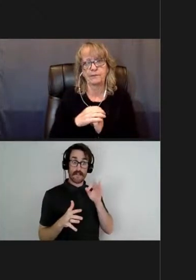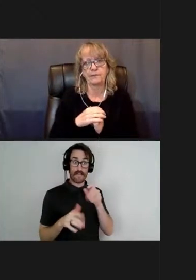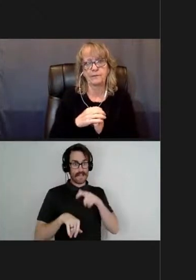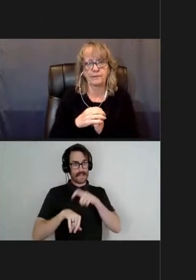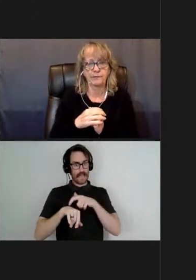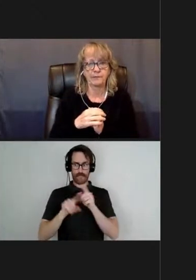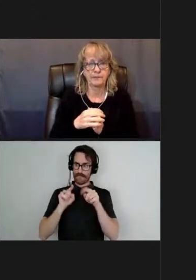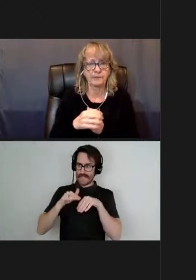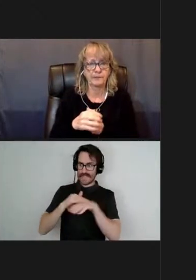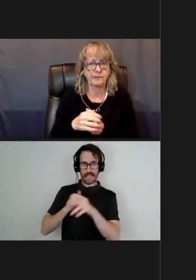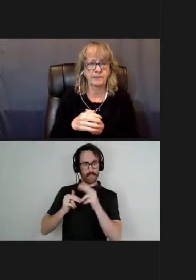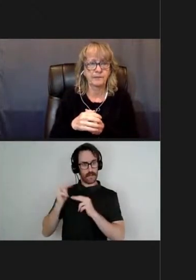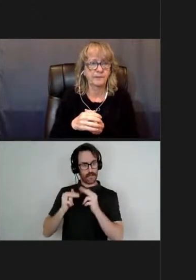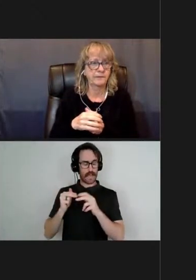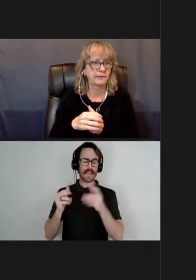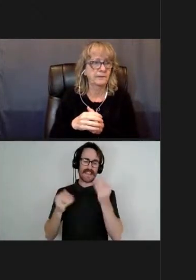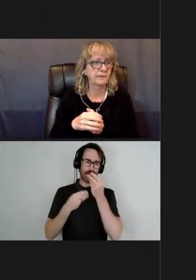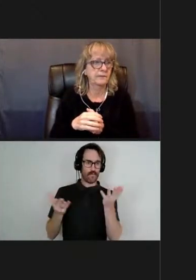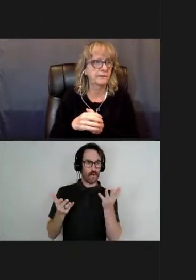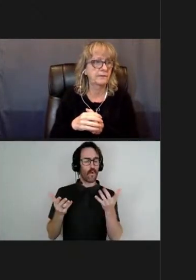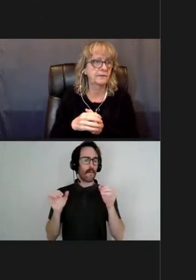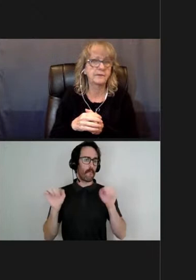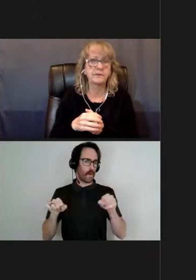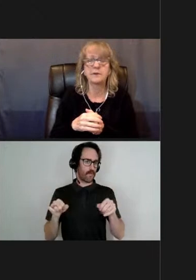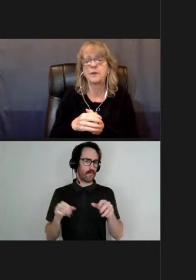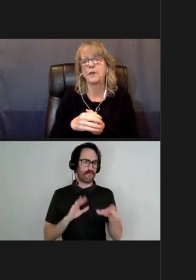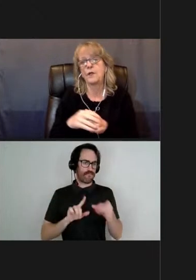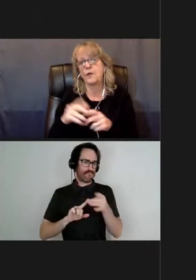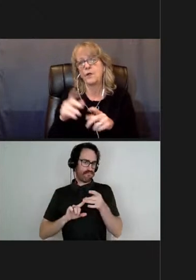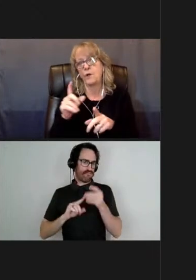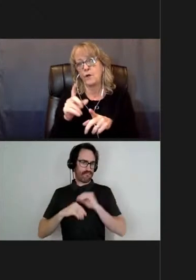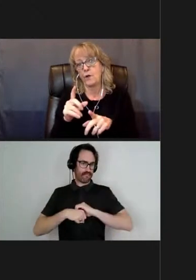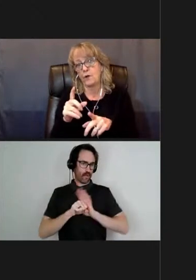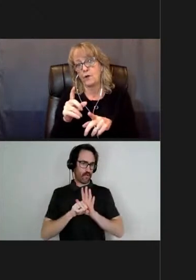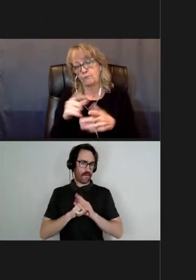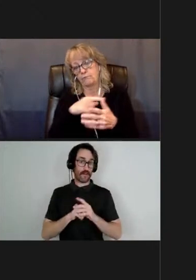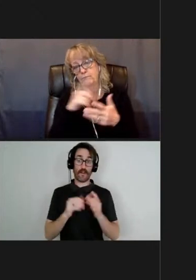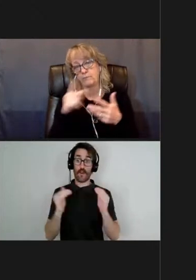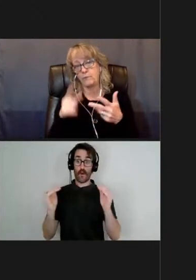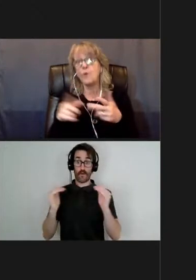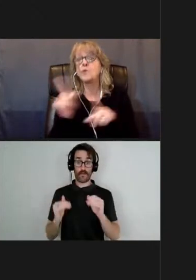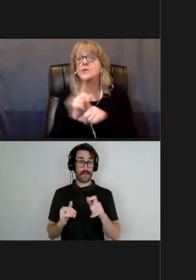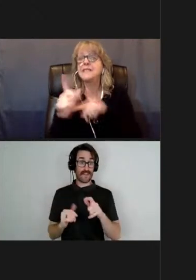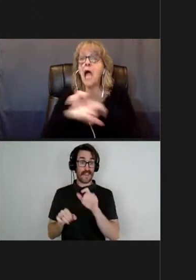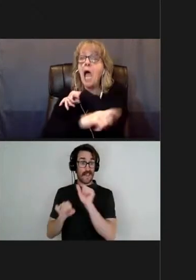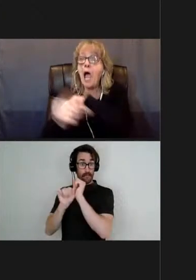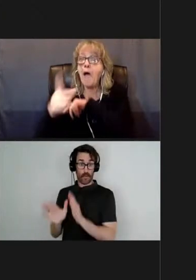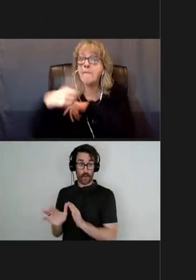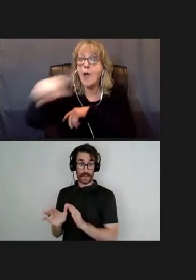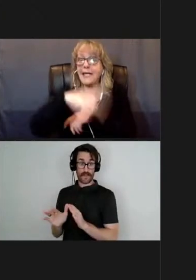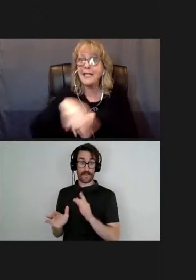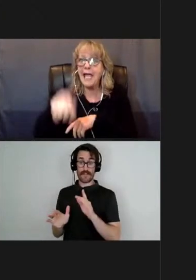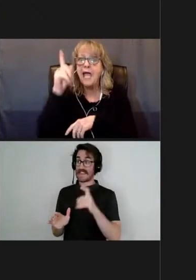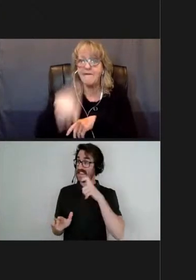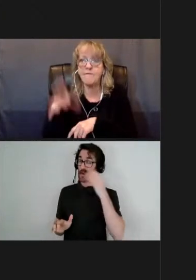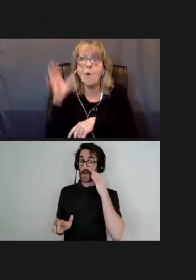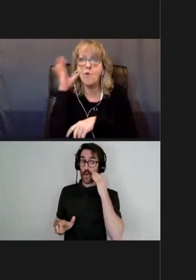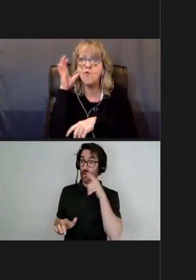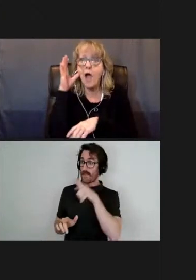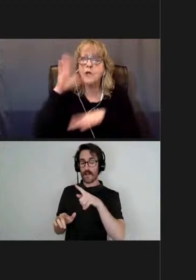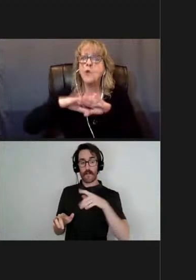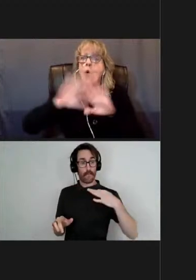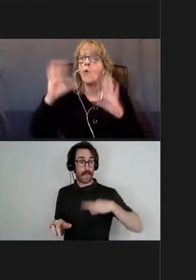And as well as to make employees aware of any benefits and or pay they're entitled to if they need to isolate. And more information